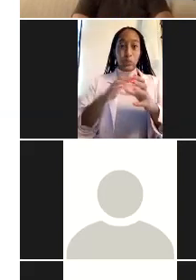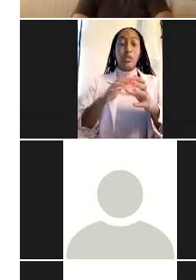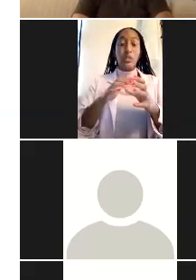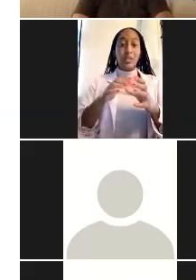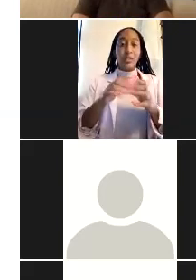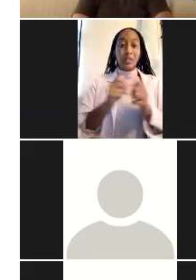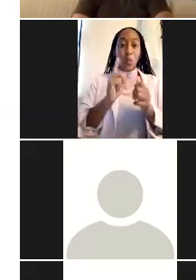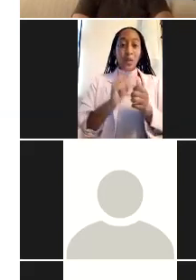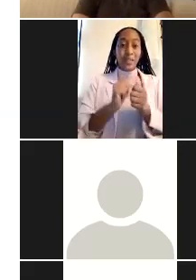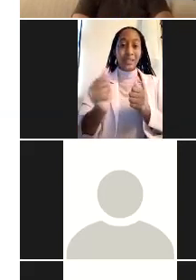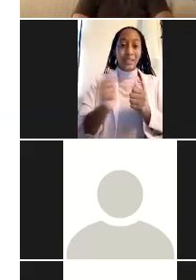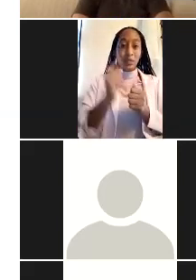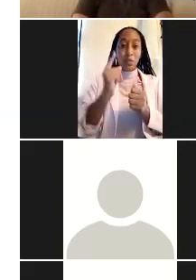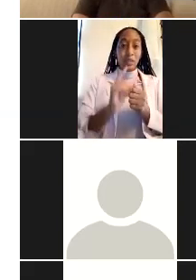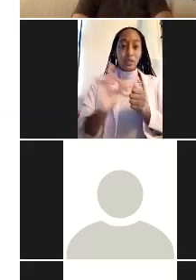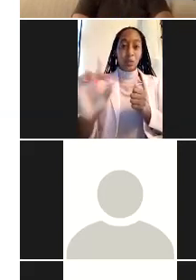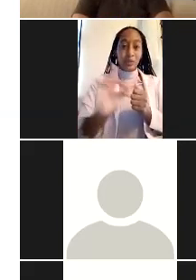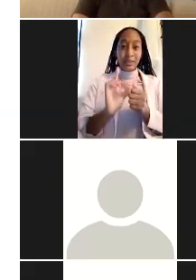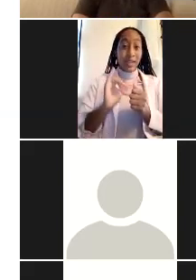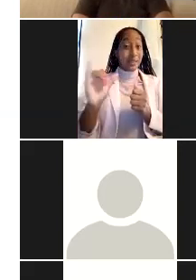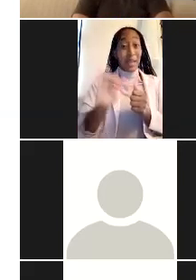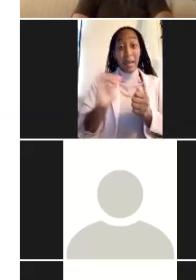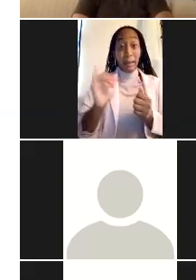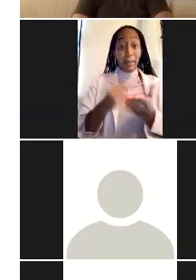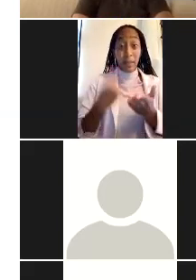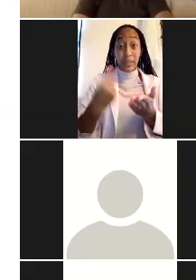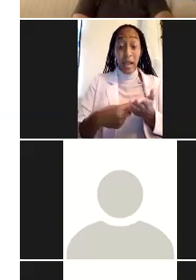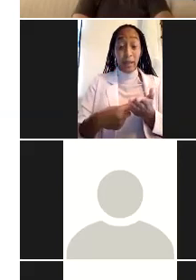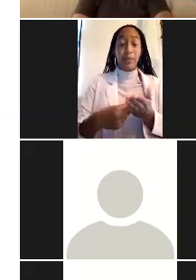sample problem on how you calculate displacement.